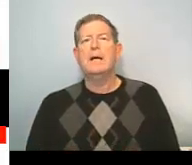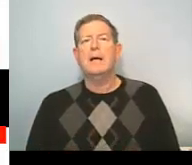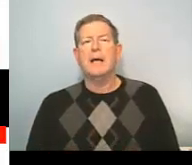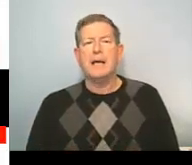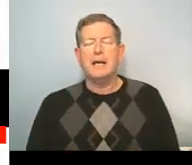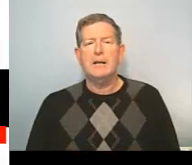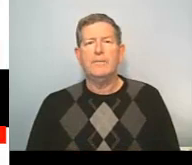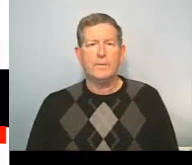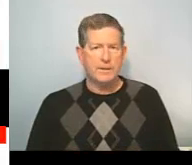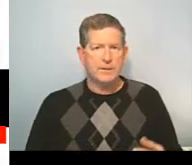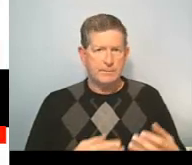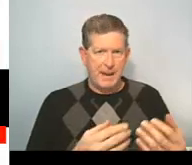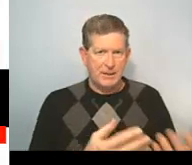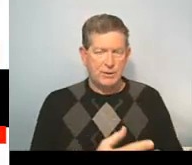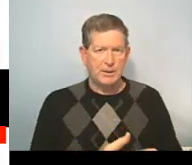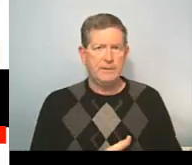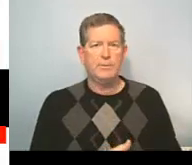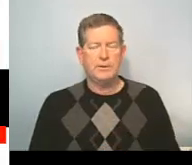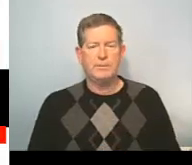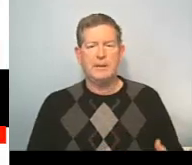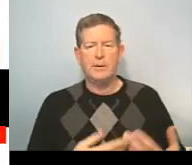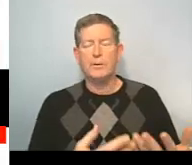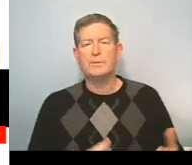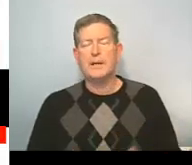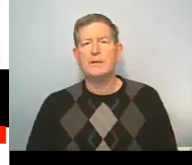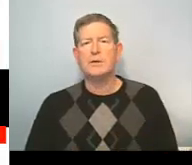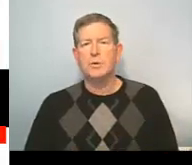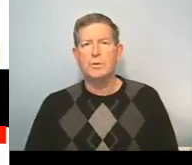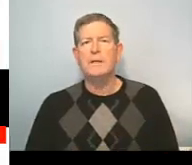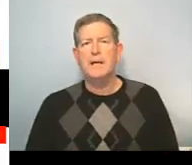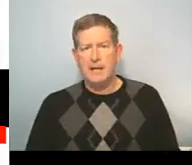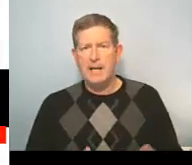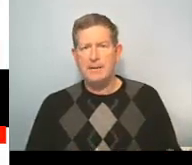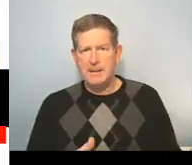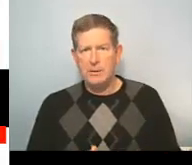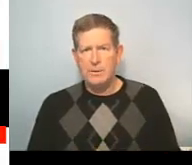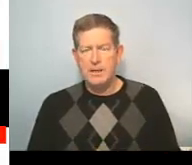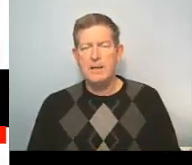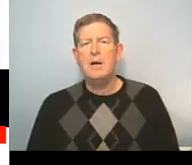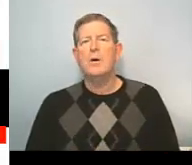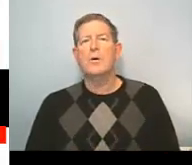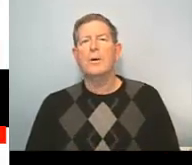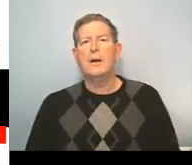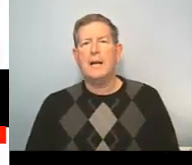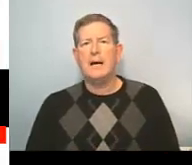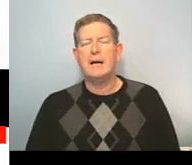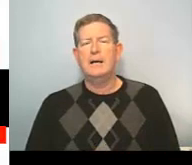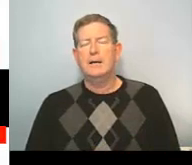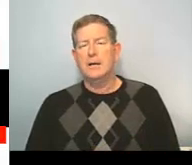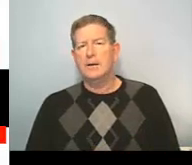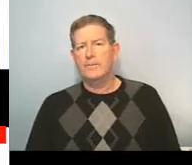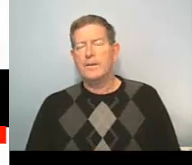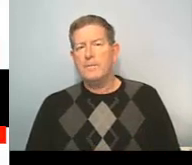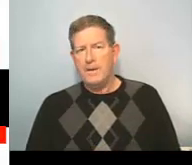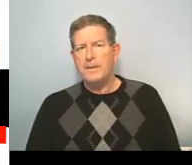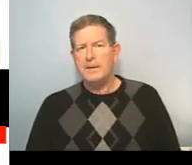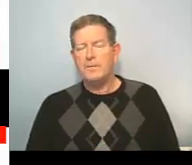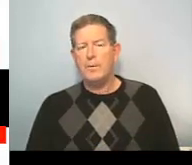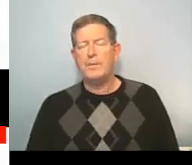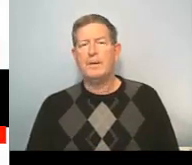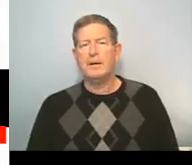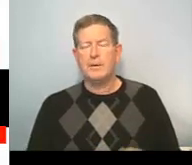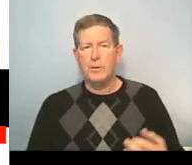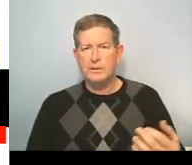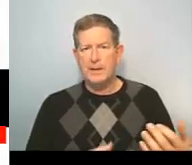rather el for the masculine, which is corresponding to noon, el mediodía, or la for the